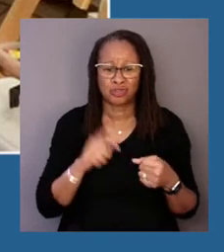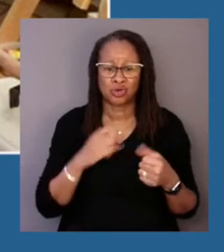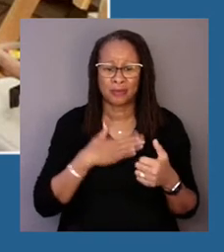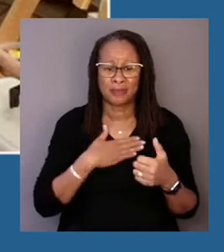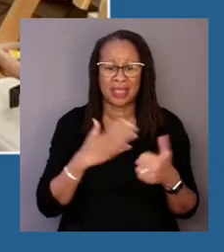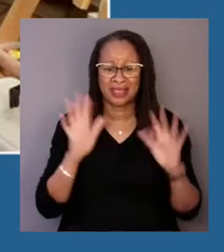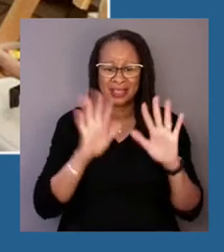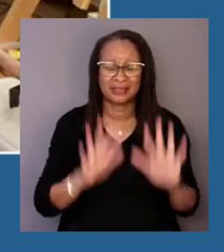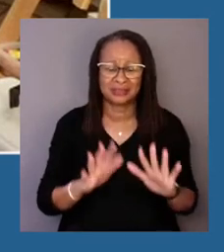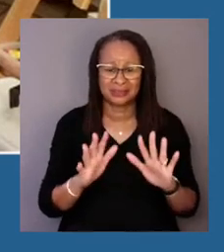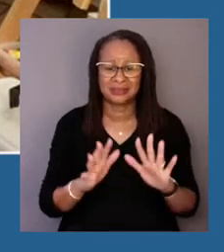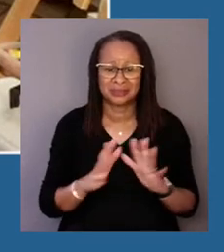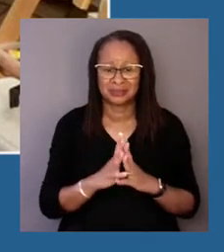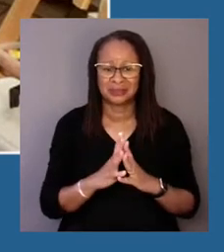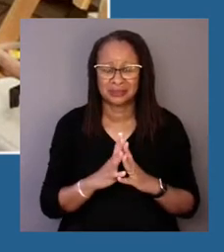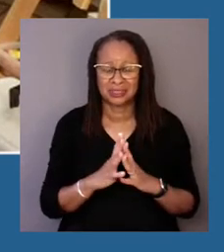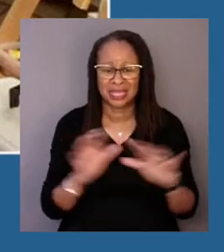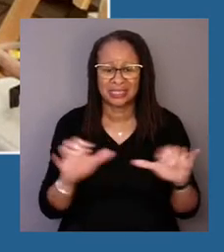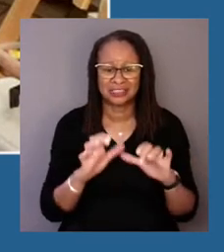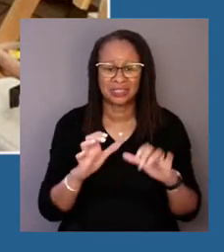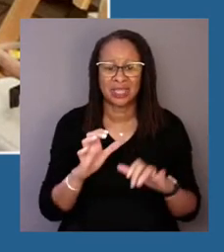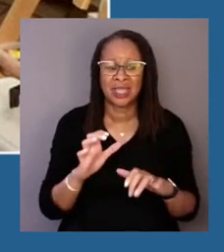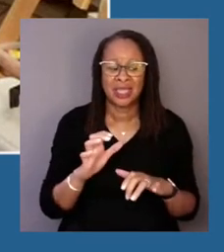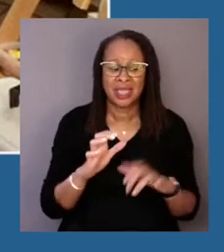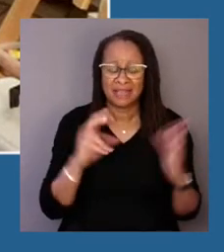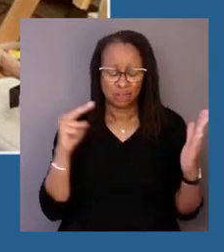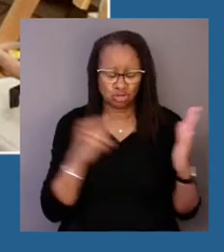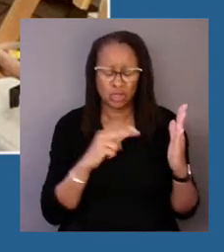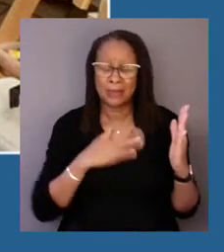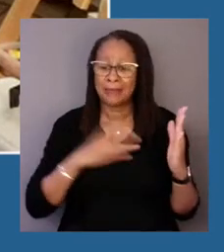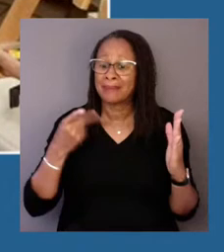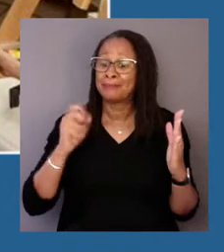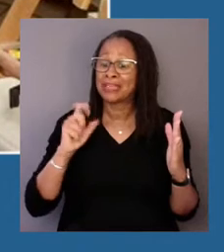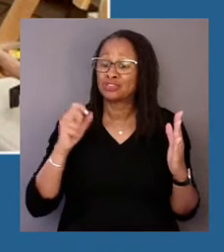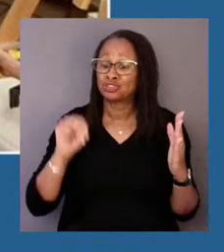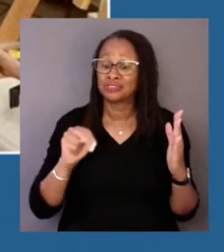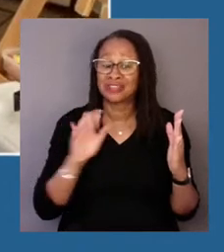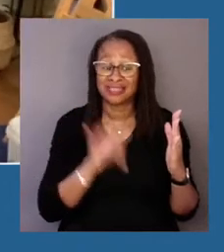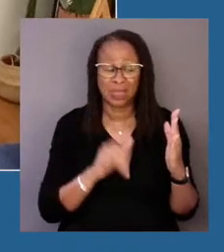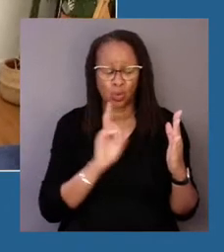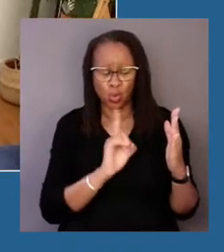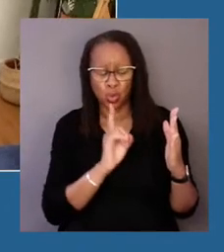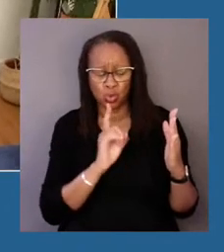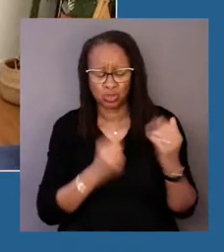of that pension money is going towards anything evil feels kind of important.